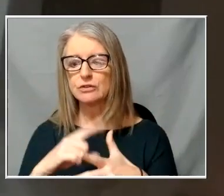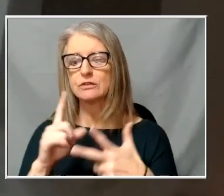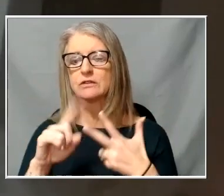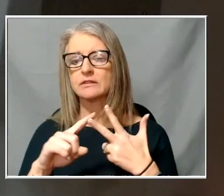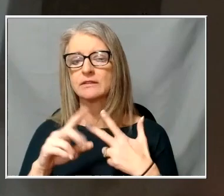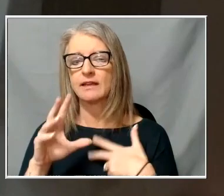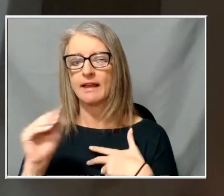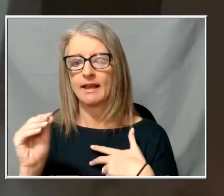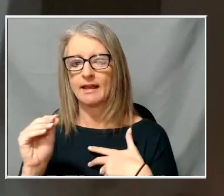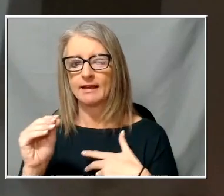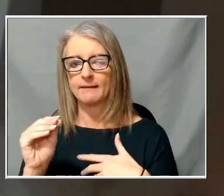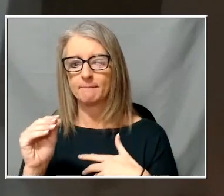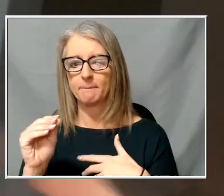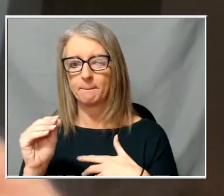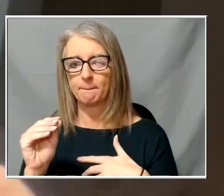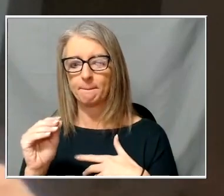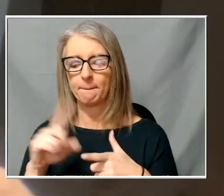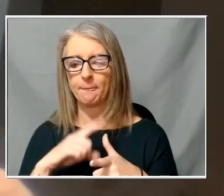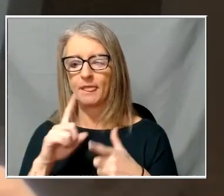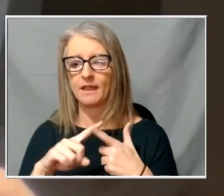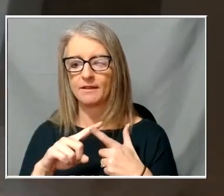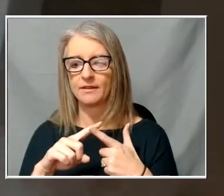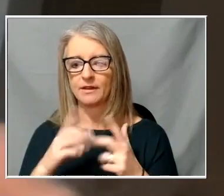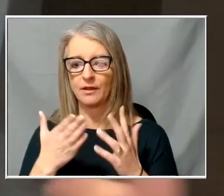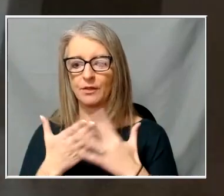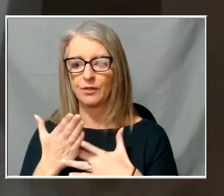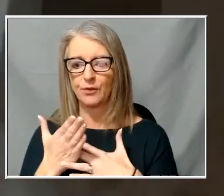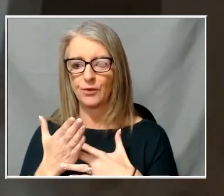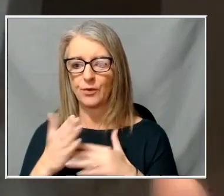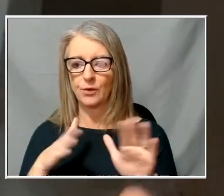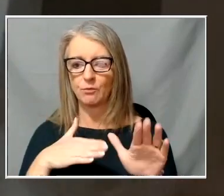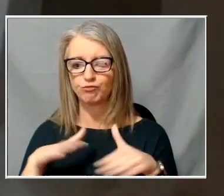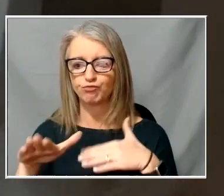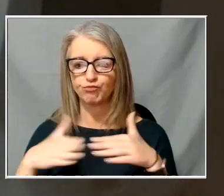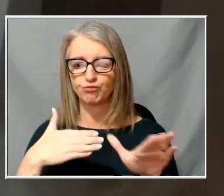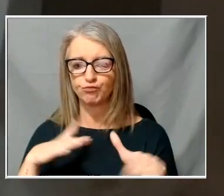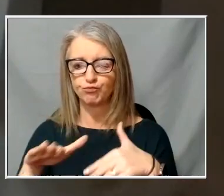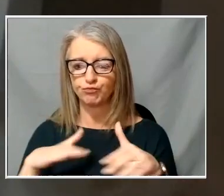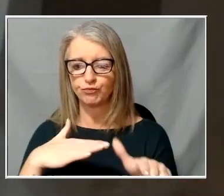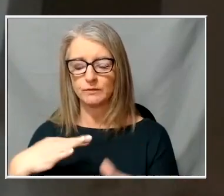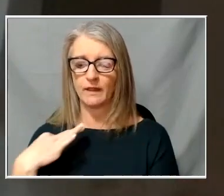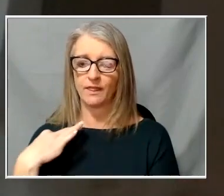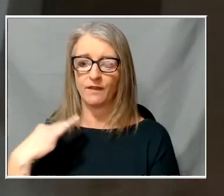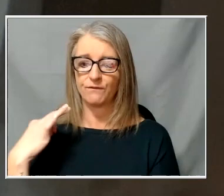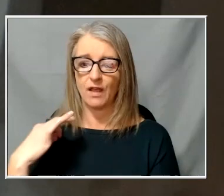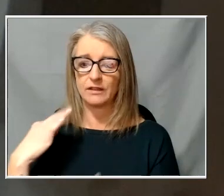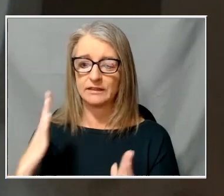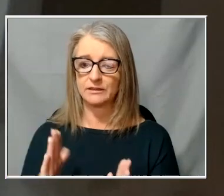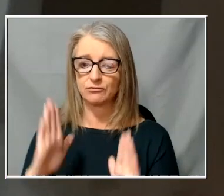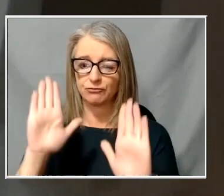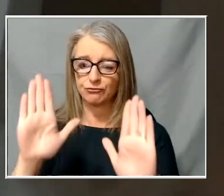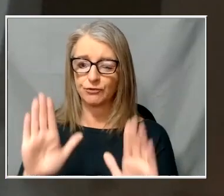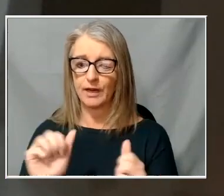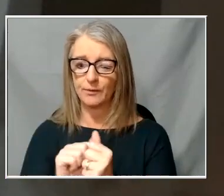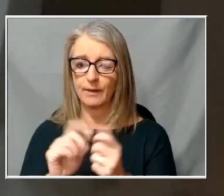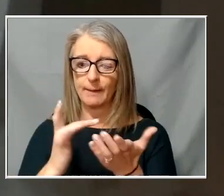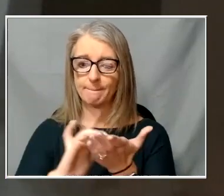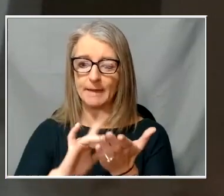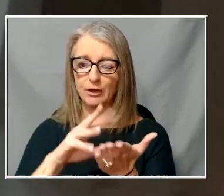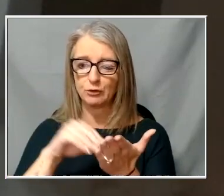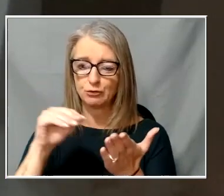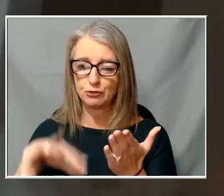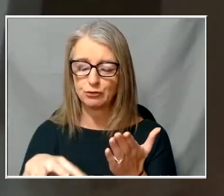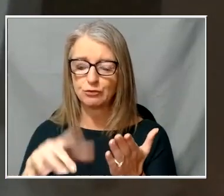and then they put us through our paces and walk. And so the volunteers are great with the medical